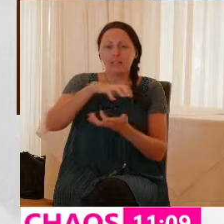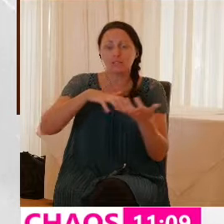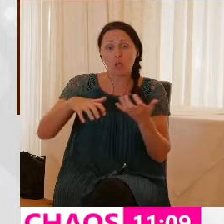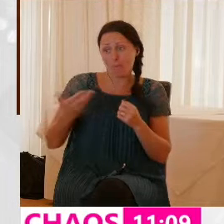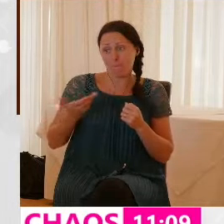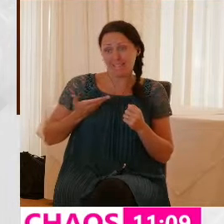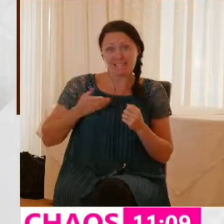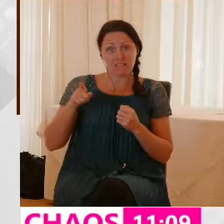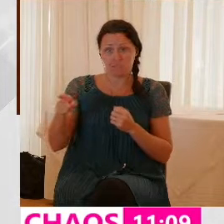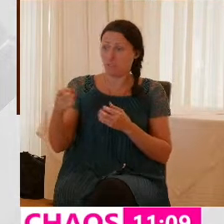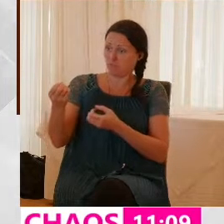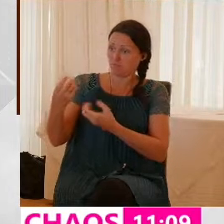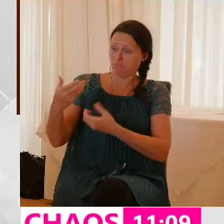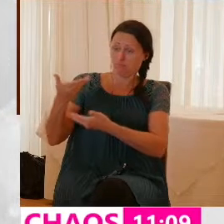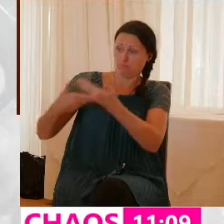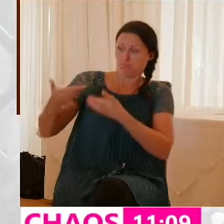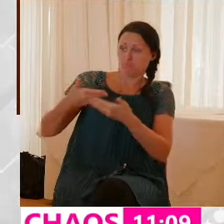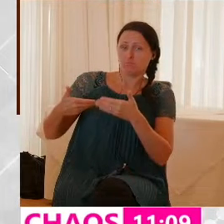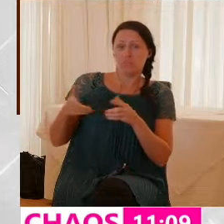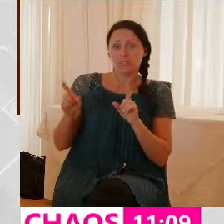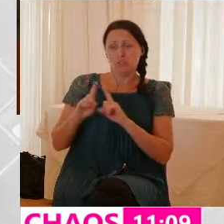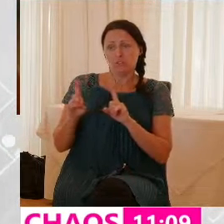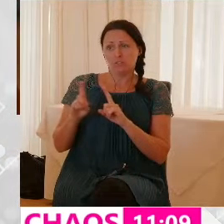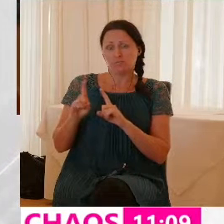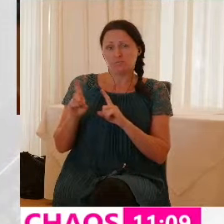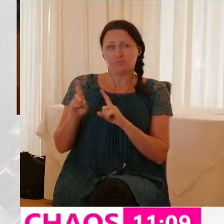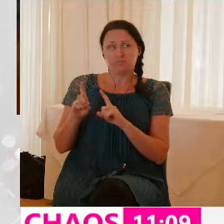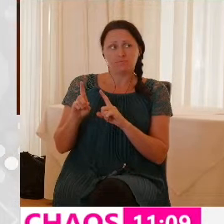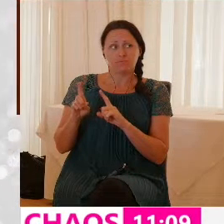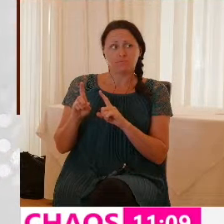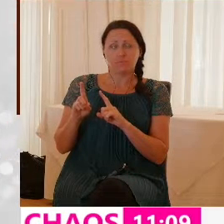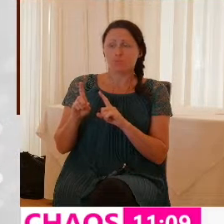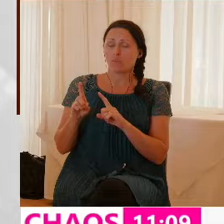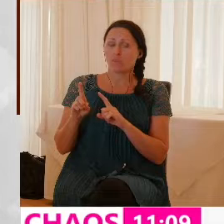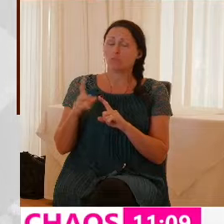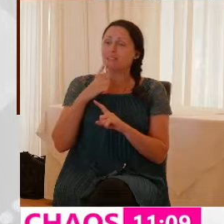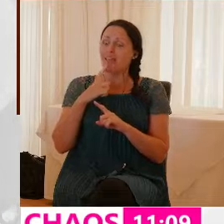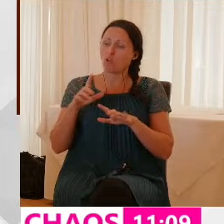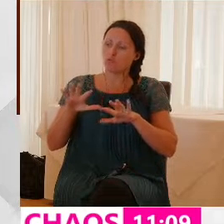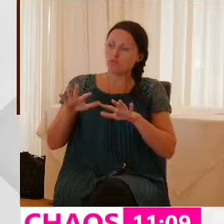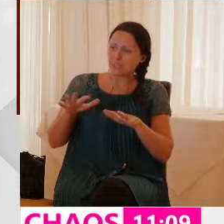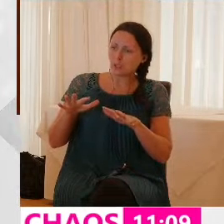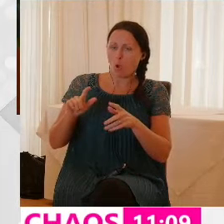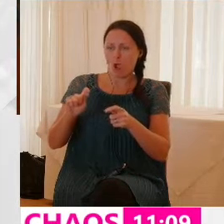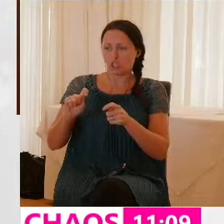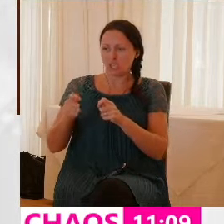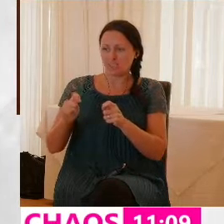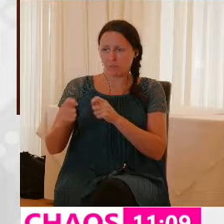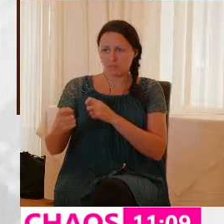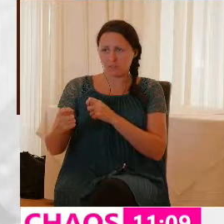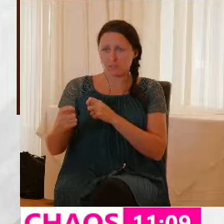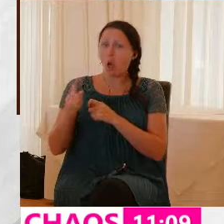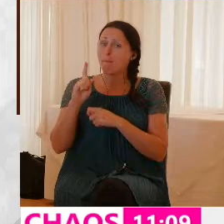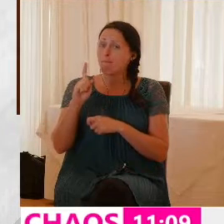me was that, we say reasonable adjustments, we say that adjust the workplace, but for a